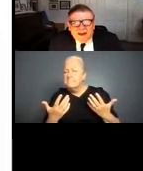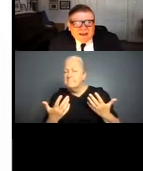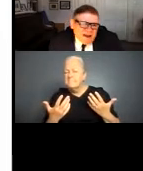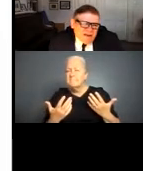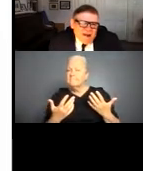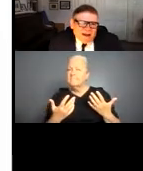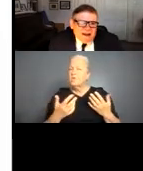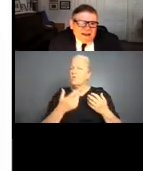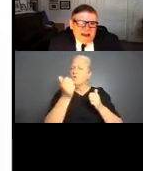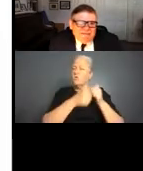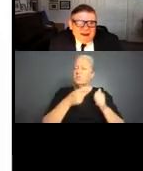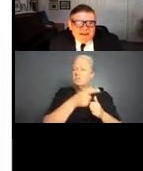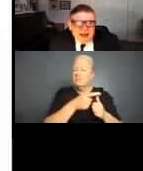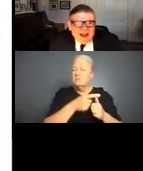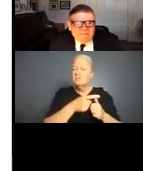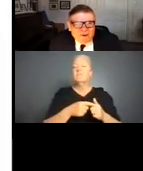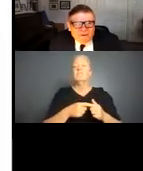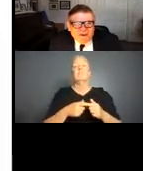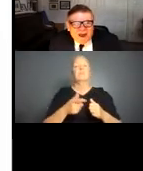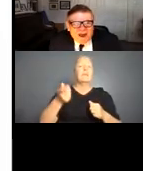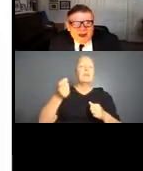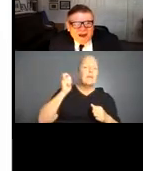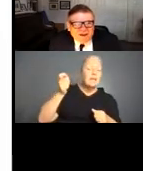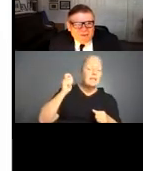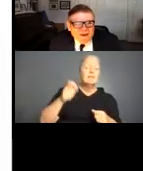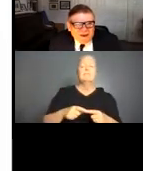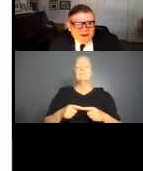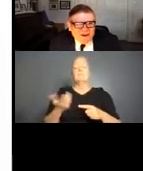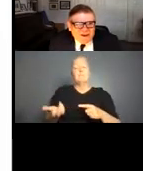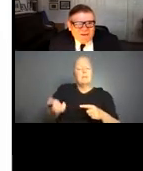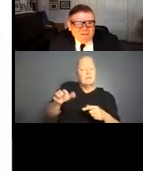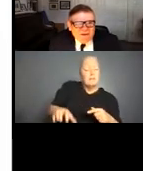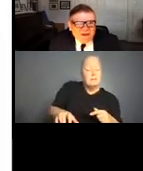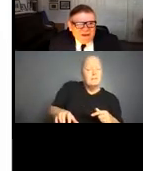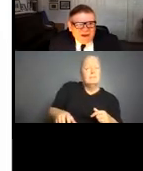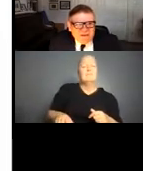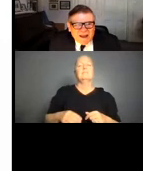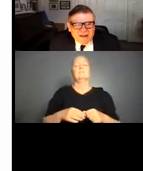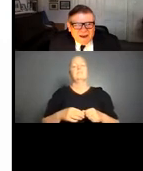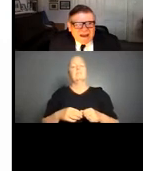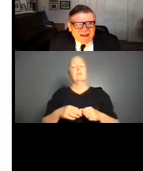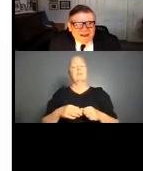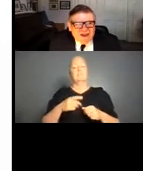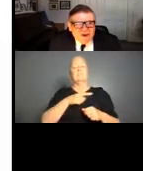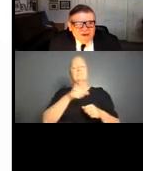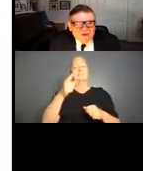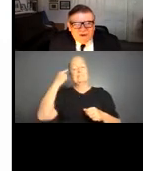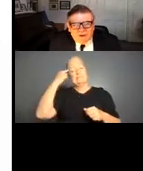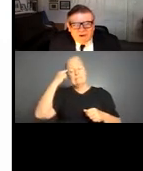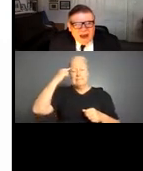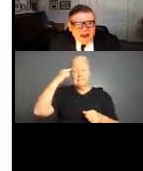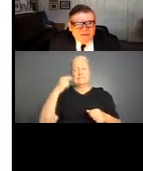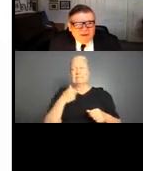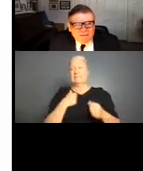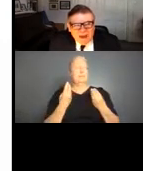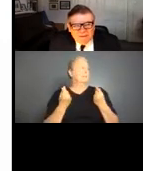surveyed in Kenya and Bangladesh have faced employment and job insecurity. They were most concerned about their finances due to